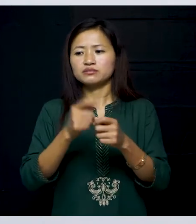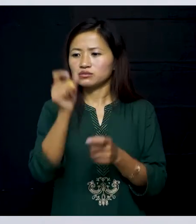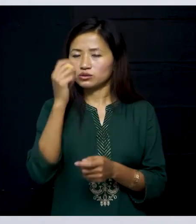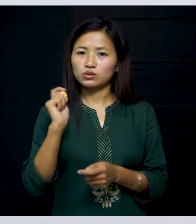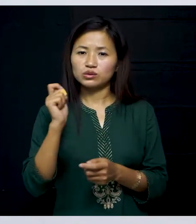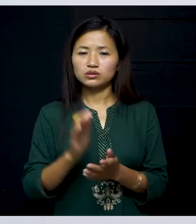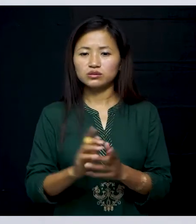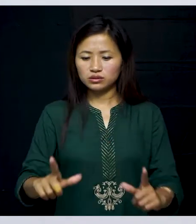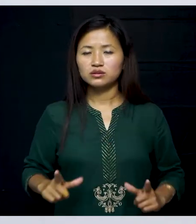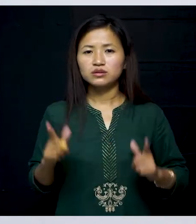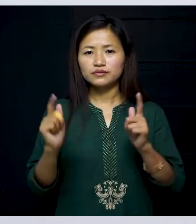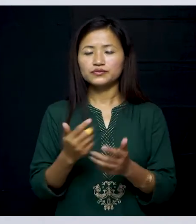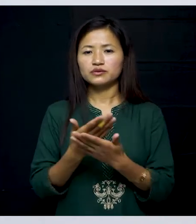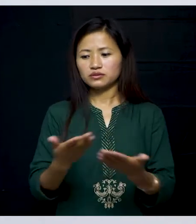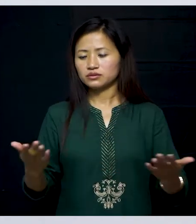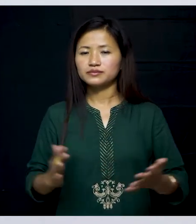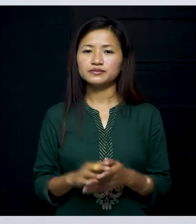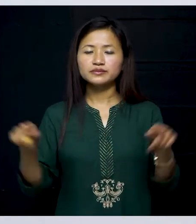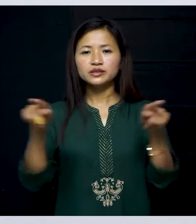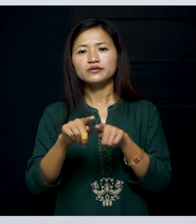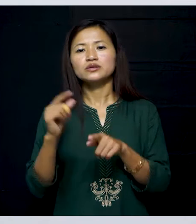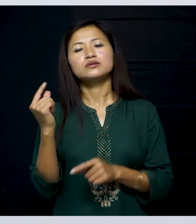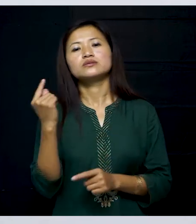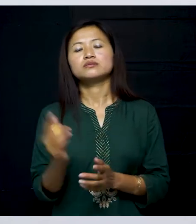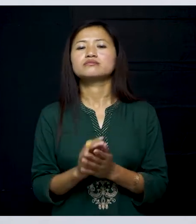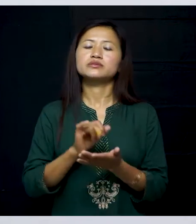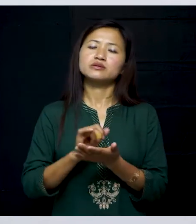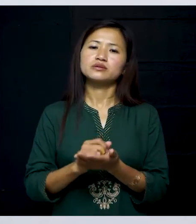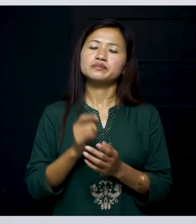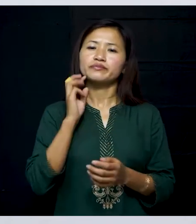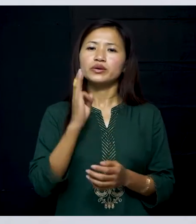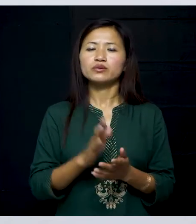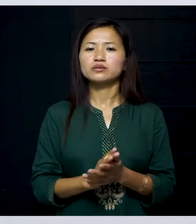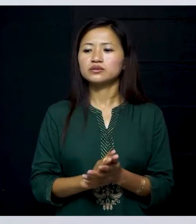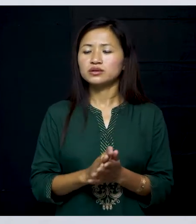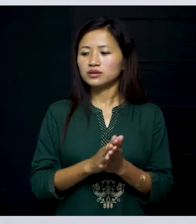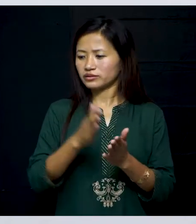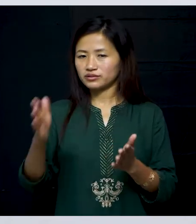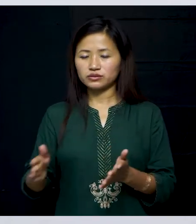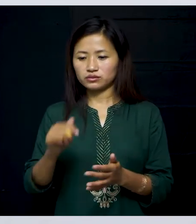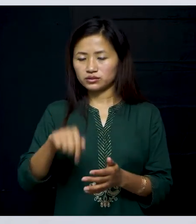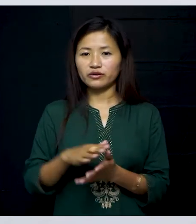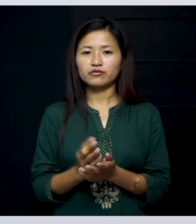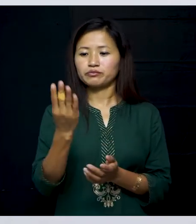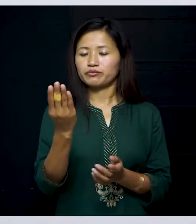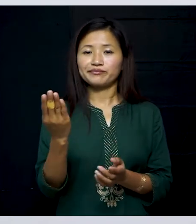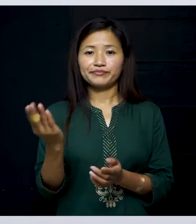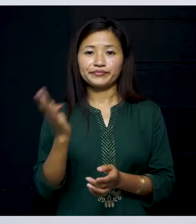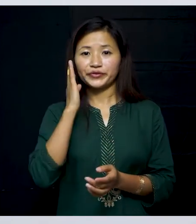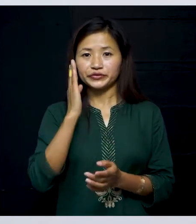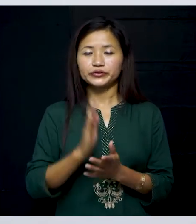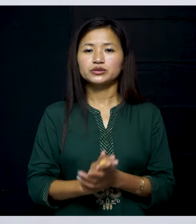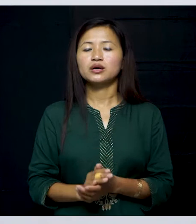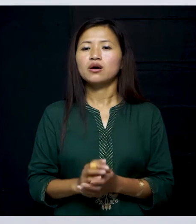our lives there are some things like that. If you use them well, I want to cite the example of mobile phones right now. A majority